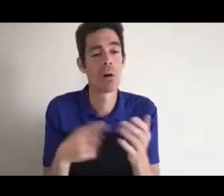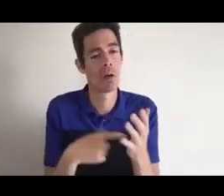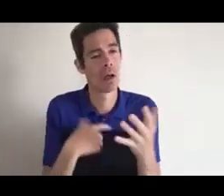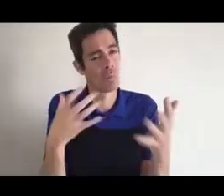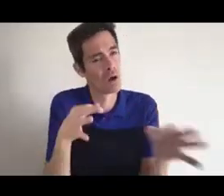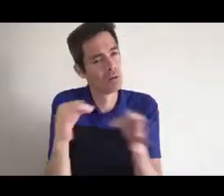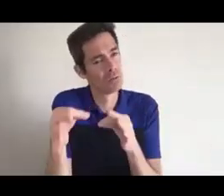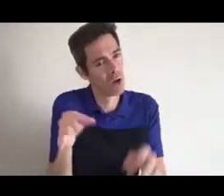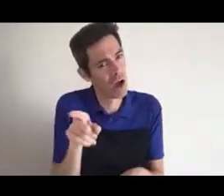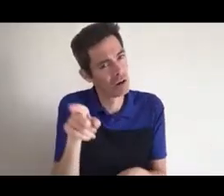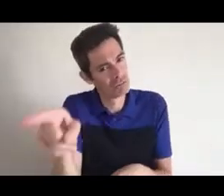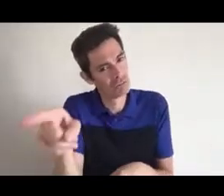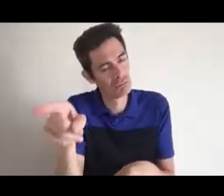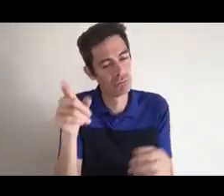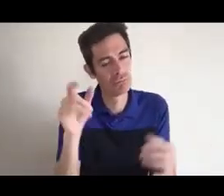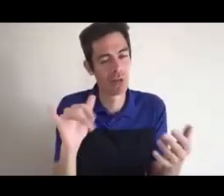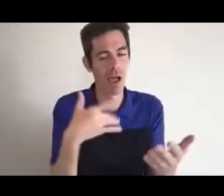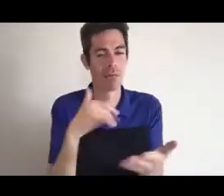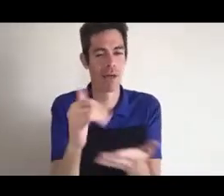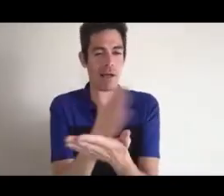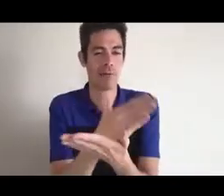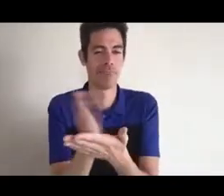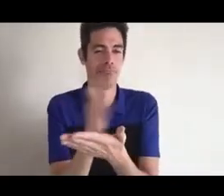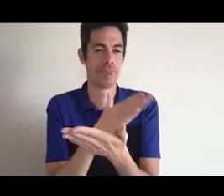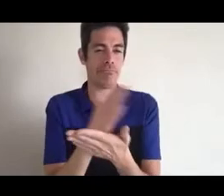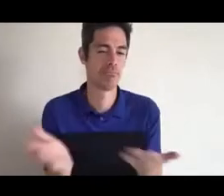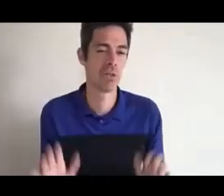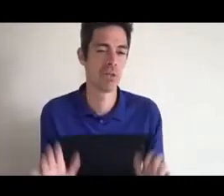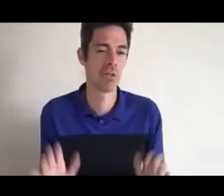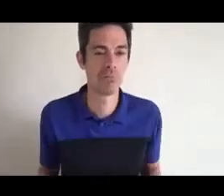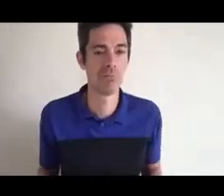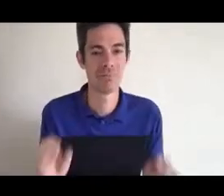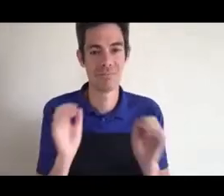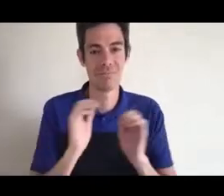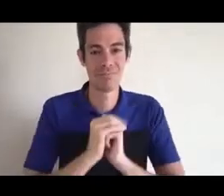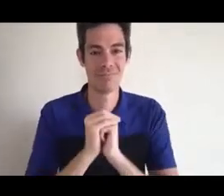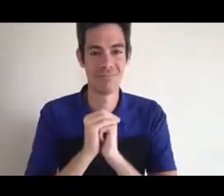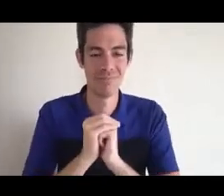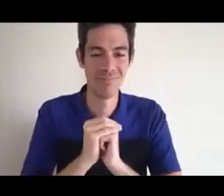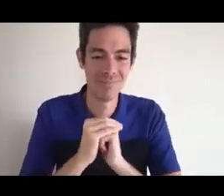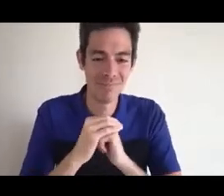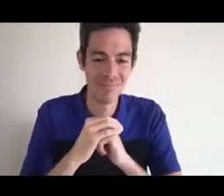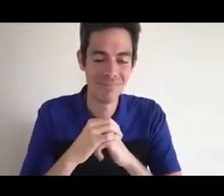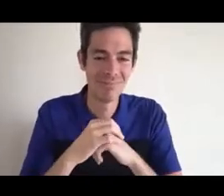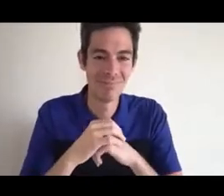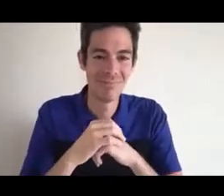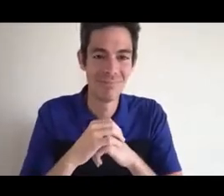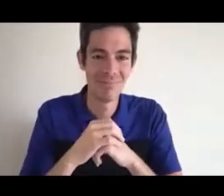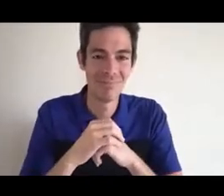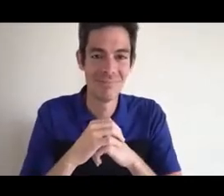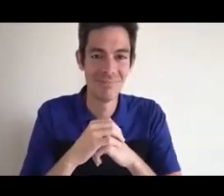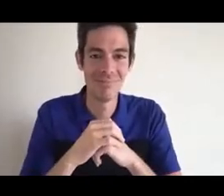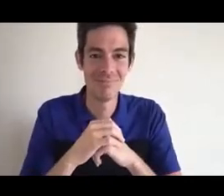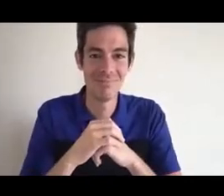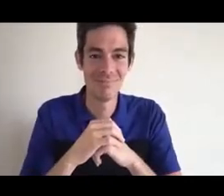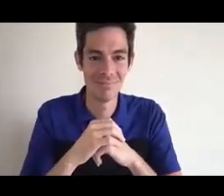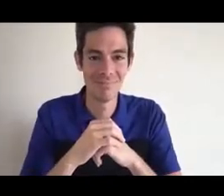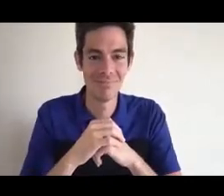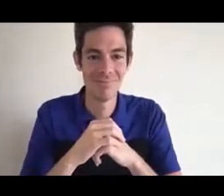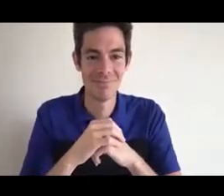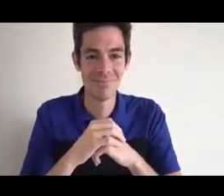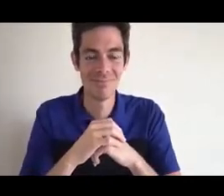can spell T-O, but sometimes I want to indicate with reference. So I can make that choice and we'll switch